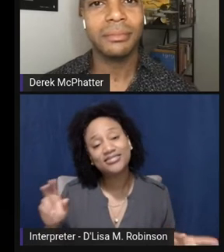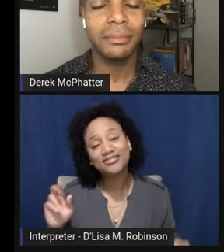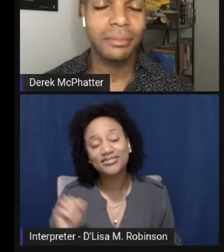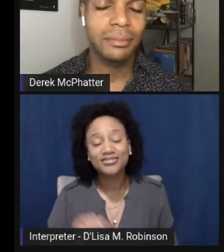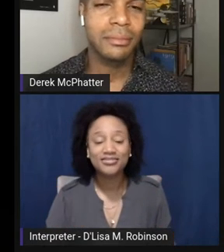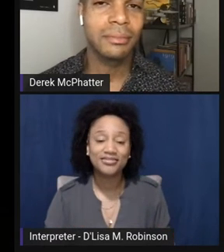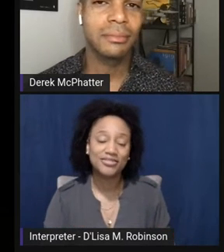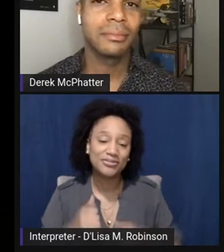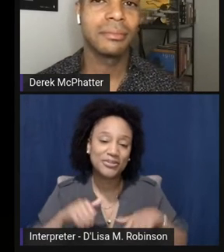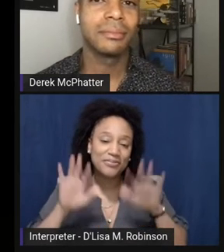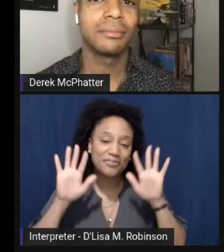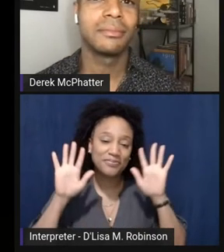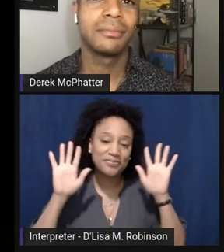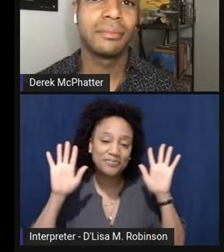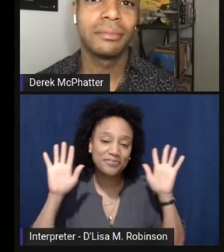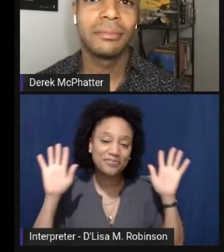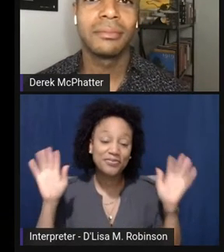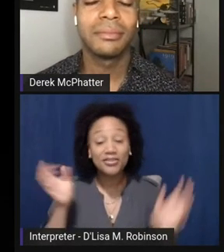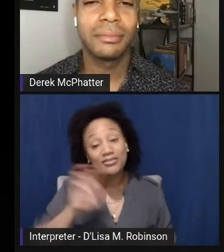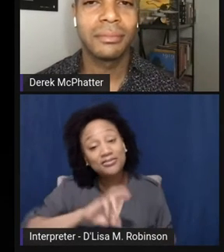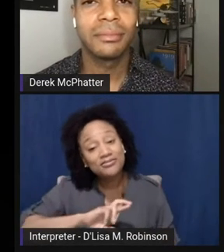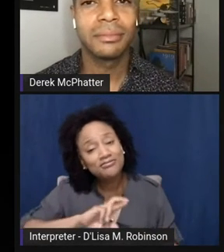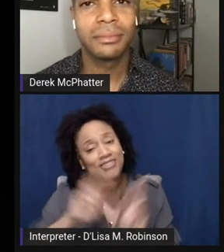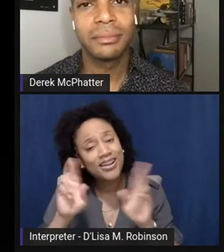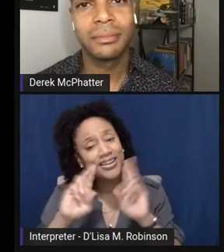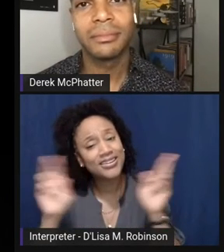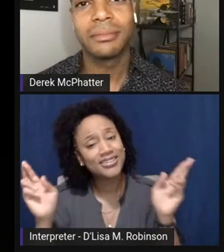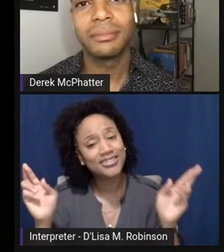upload me. I'm ready to